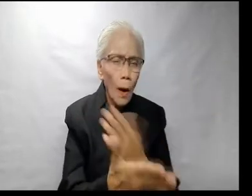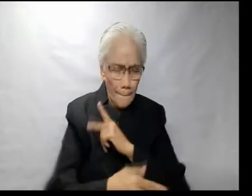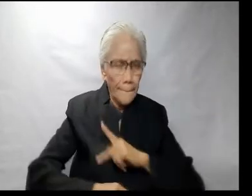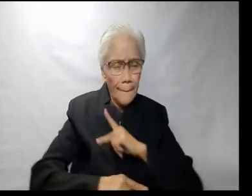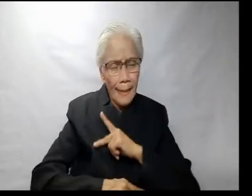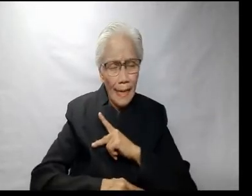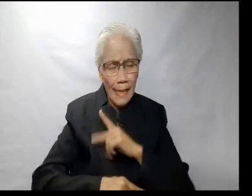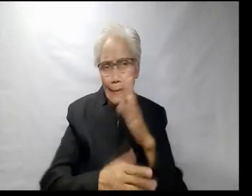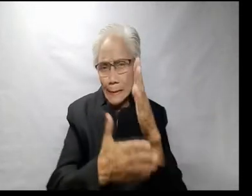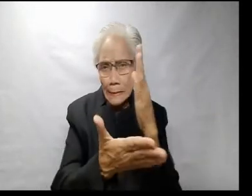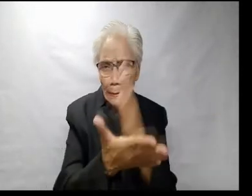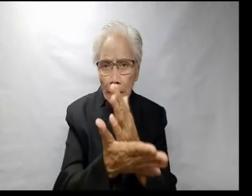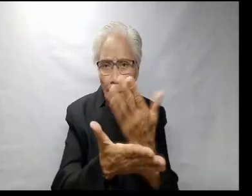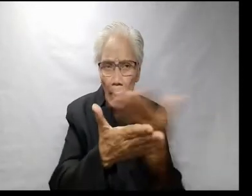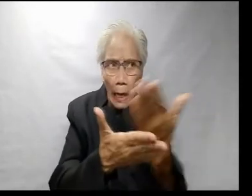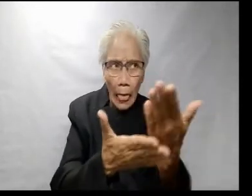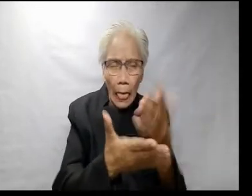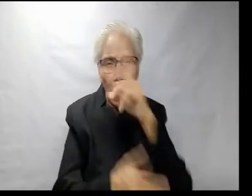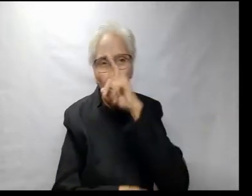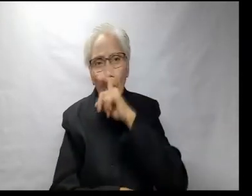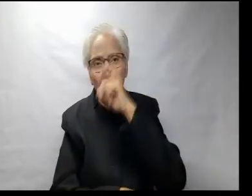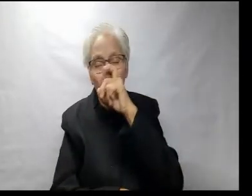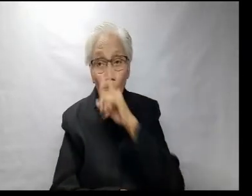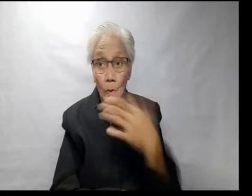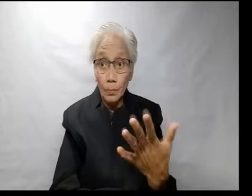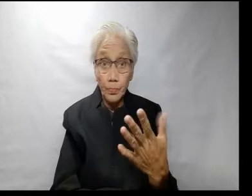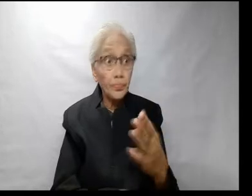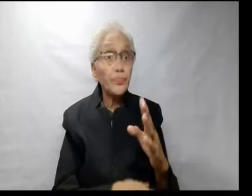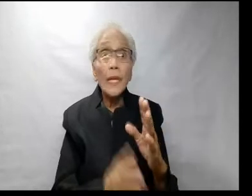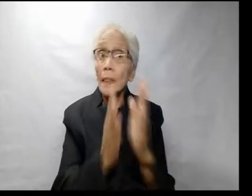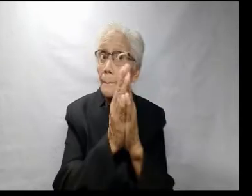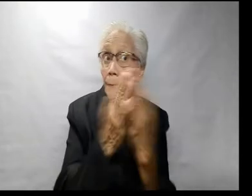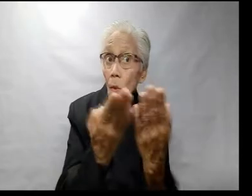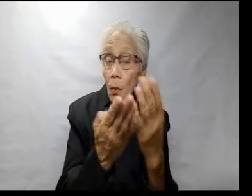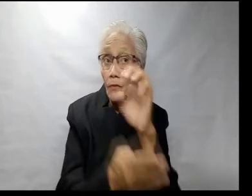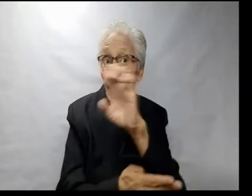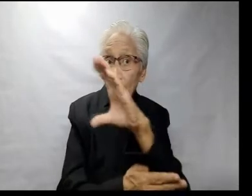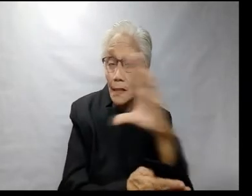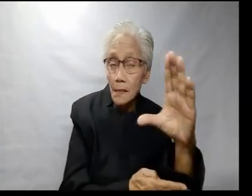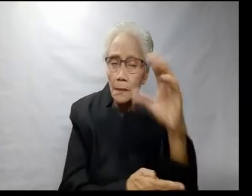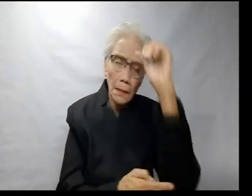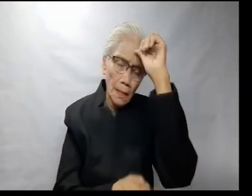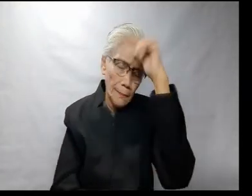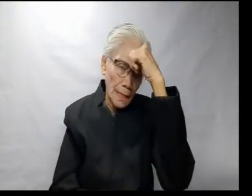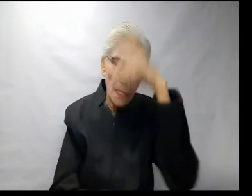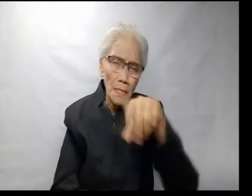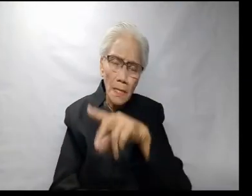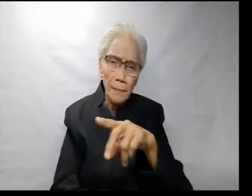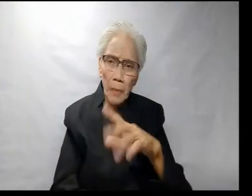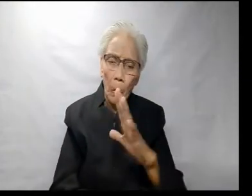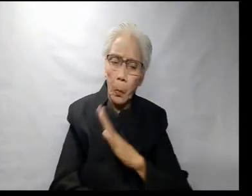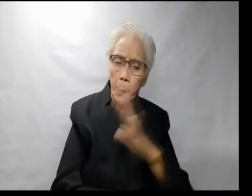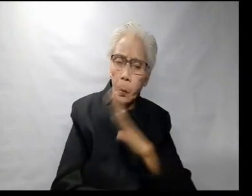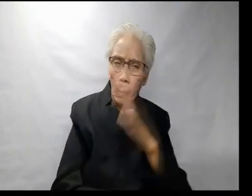new, please get rid of something old. The book of Ecclesiastes